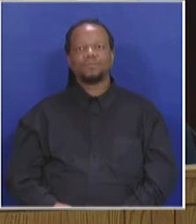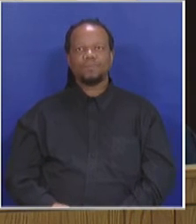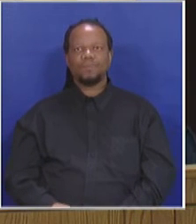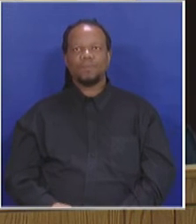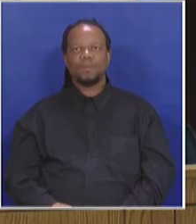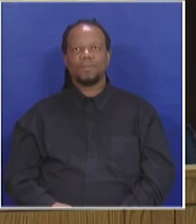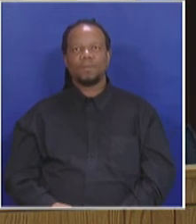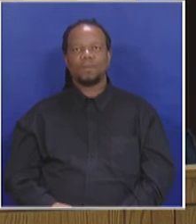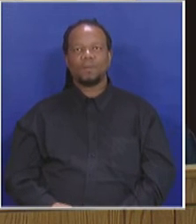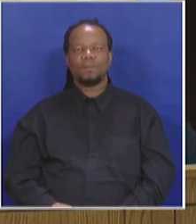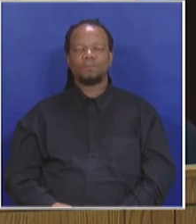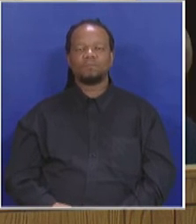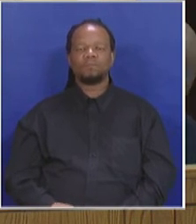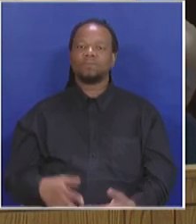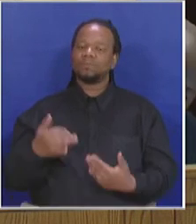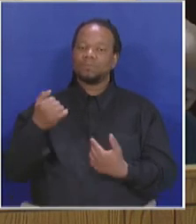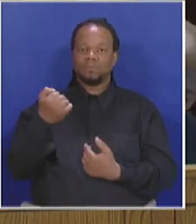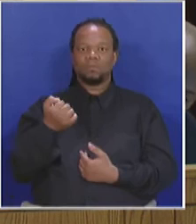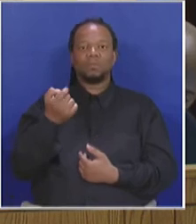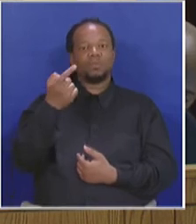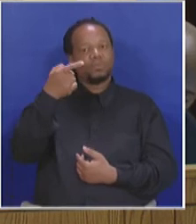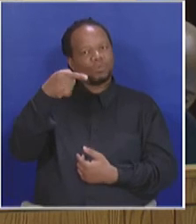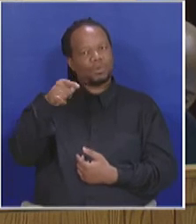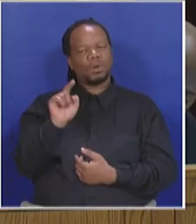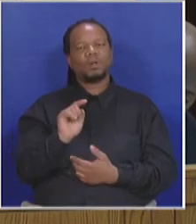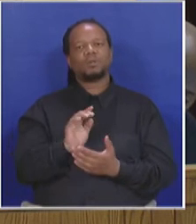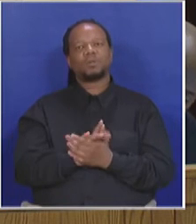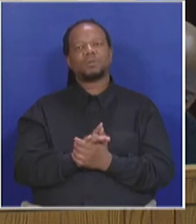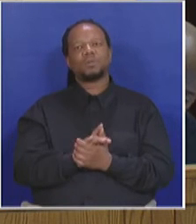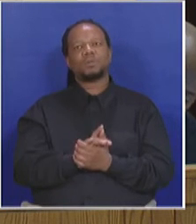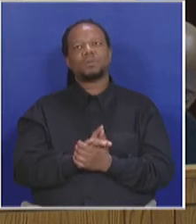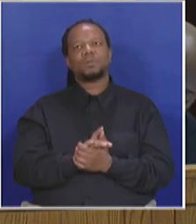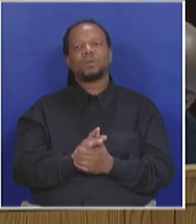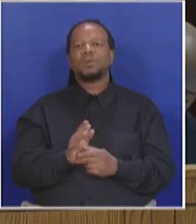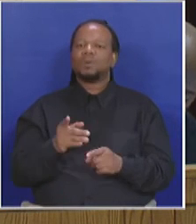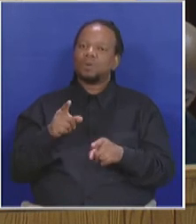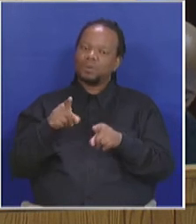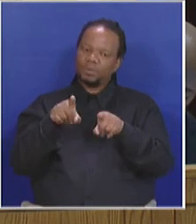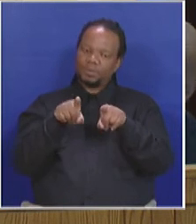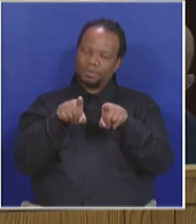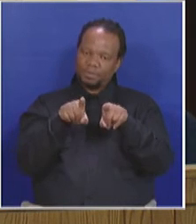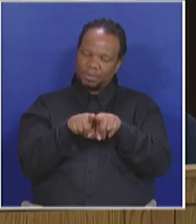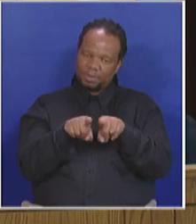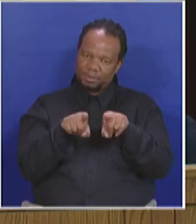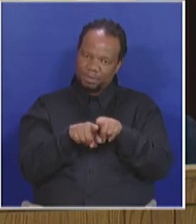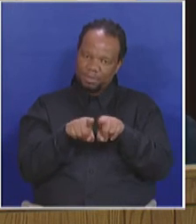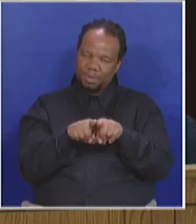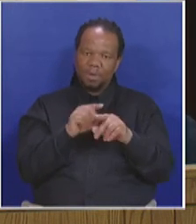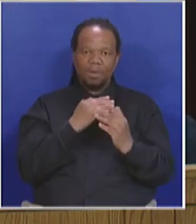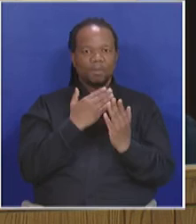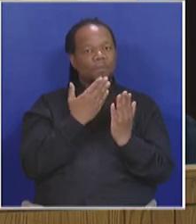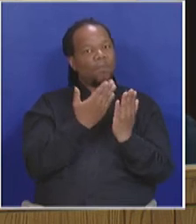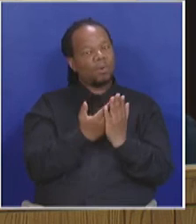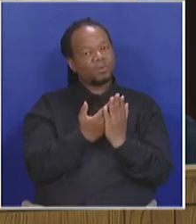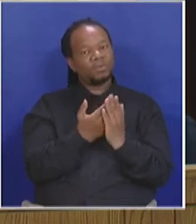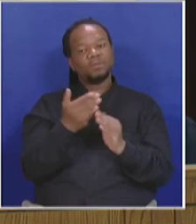You were right, but that motion was raised, the same motion was read at the point of notices